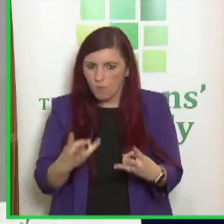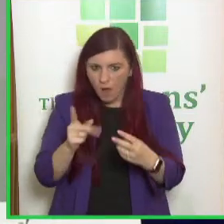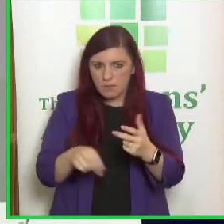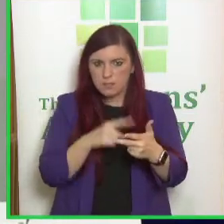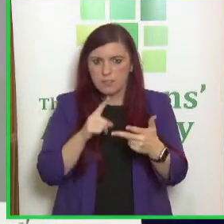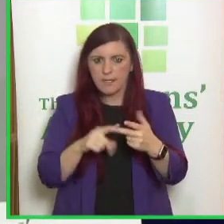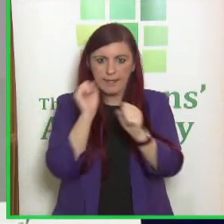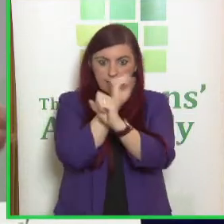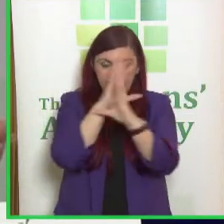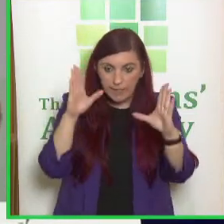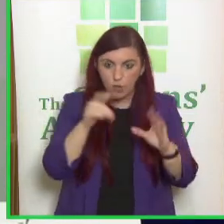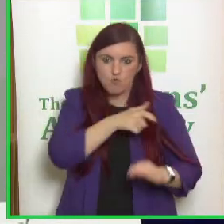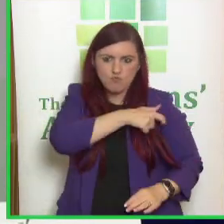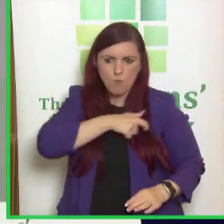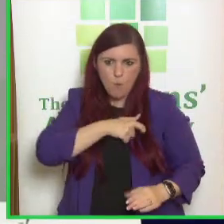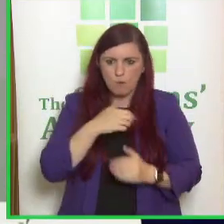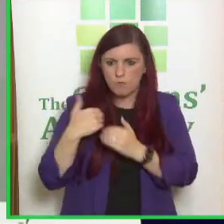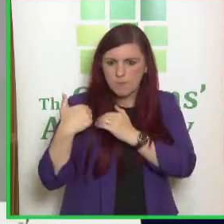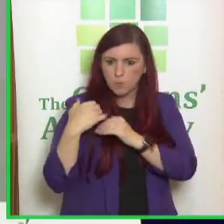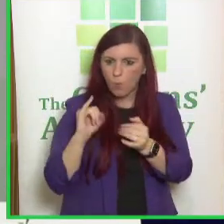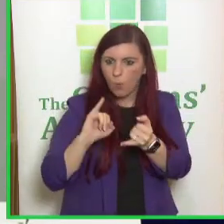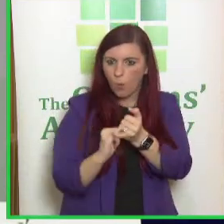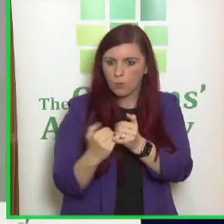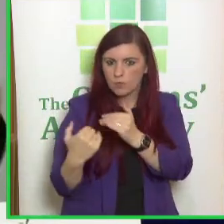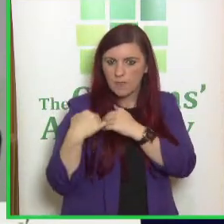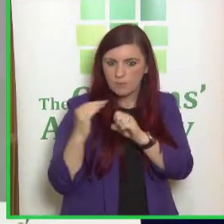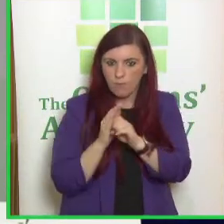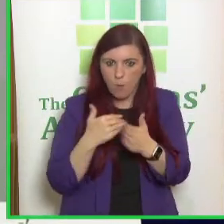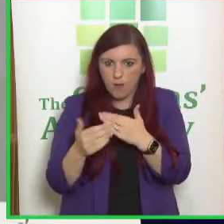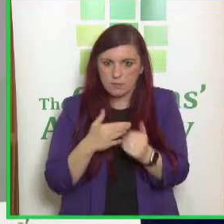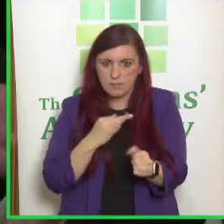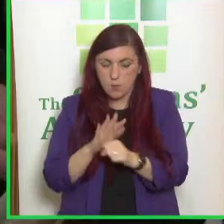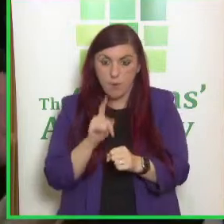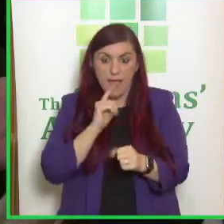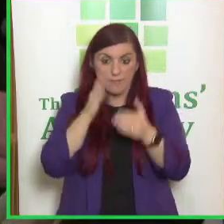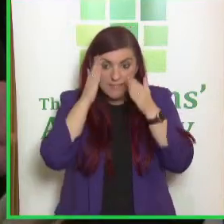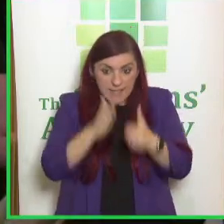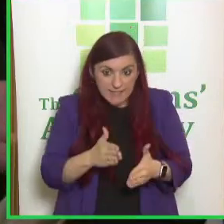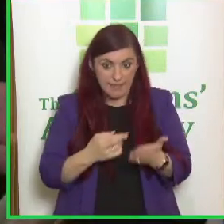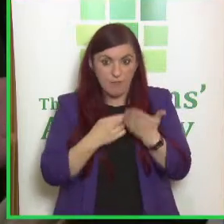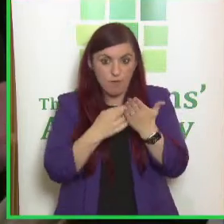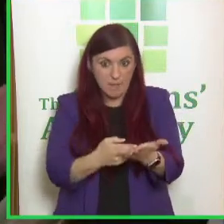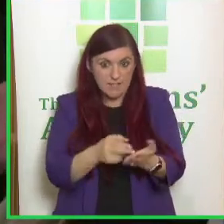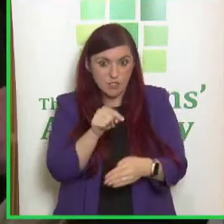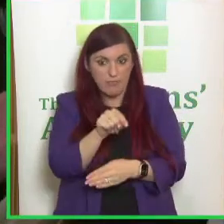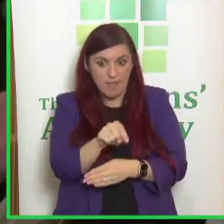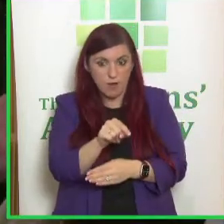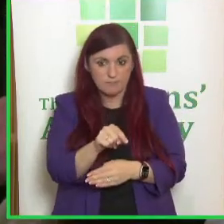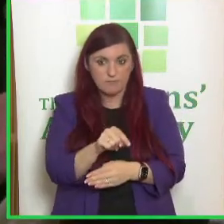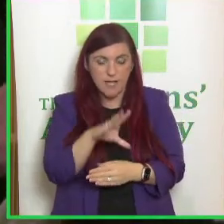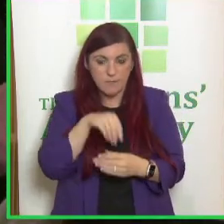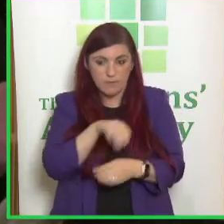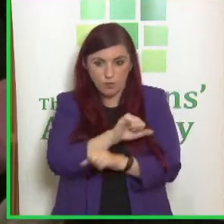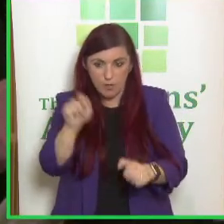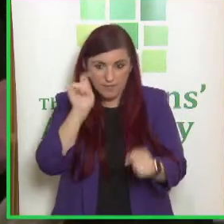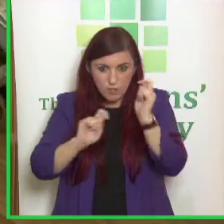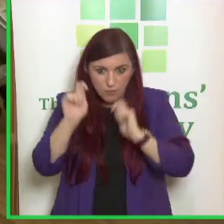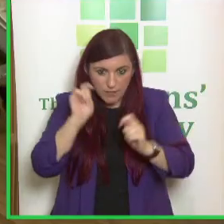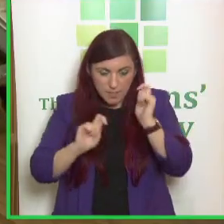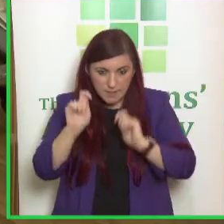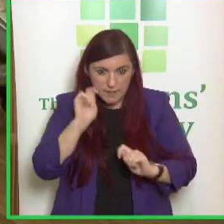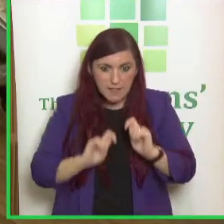clear roles and responsibilities to see the actions through. So it is a dedicated recommendation again for consideration. And finally, just on the